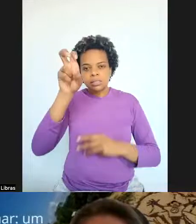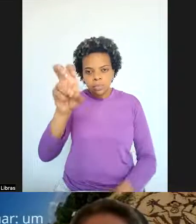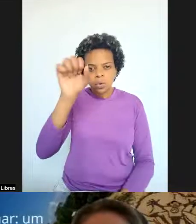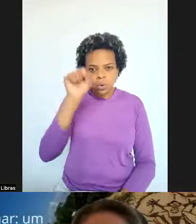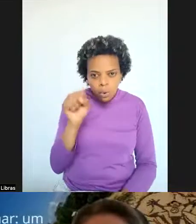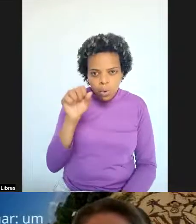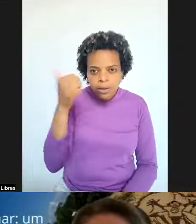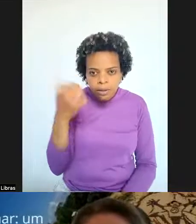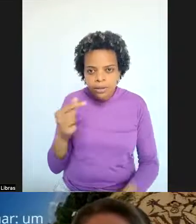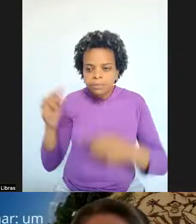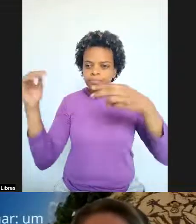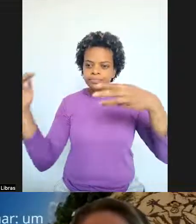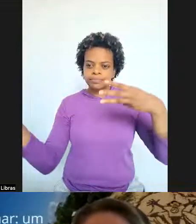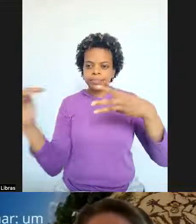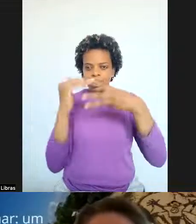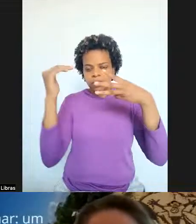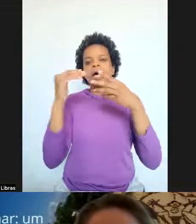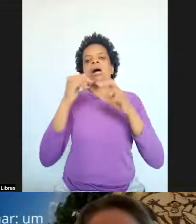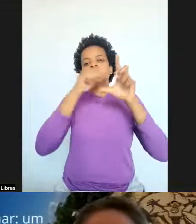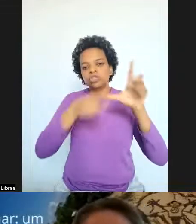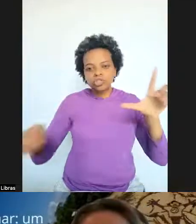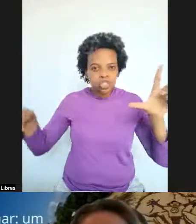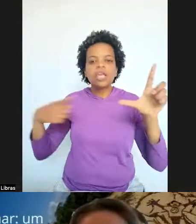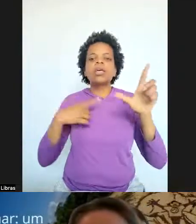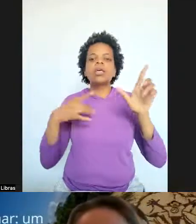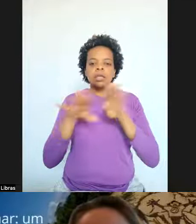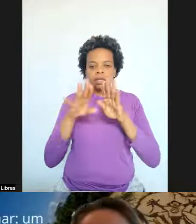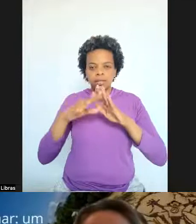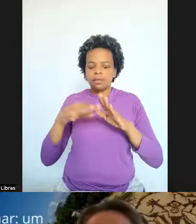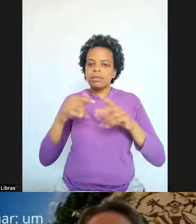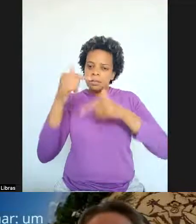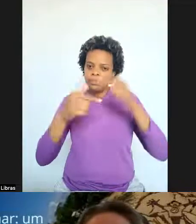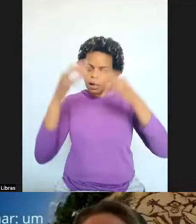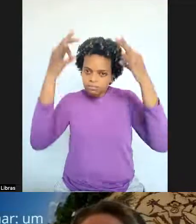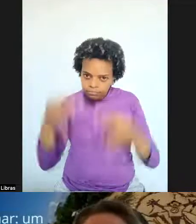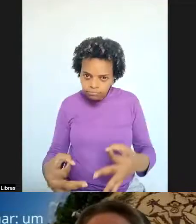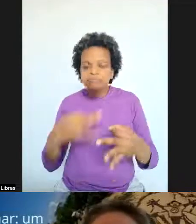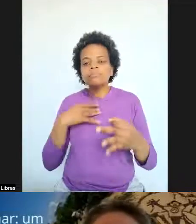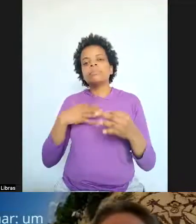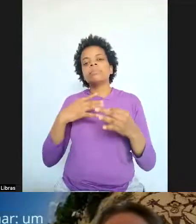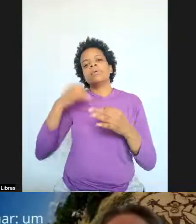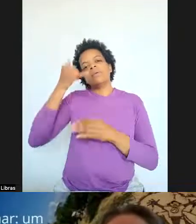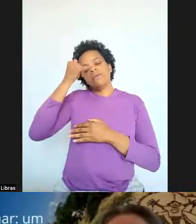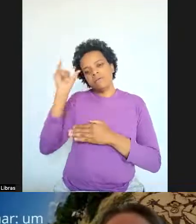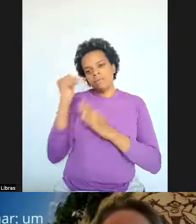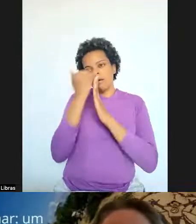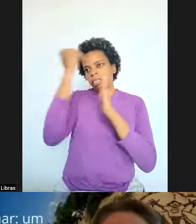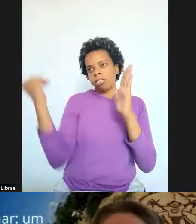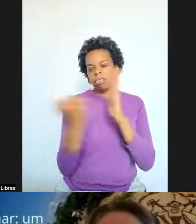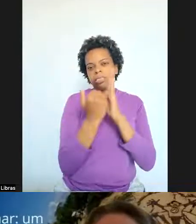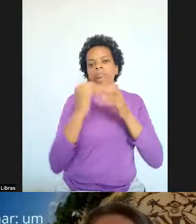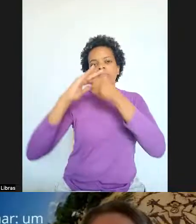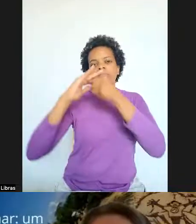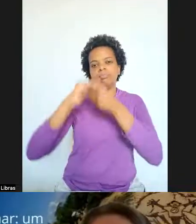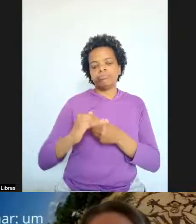they really relate to the UN SDGs. The three of them, most specifically,